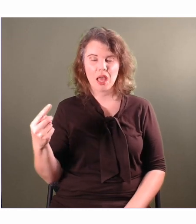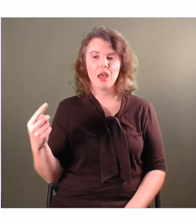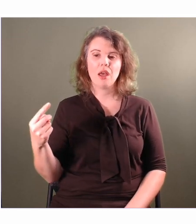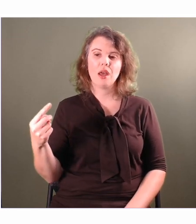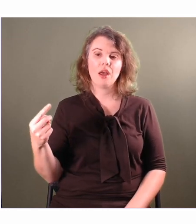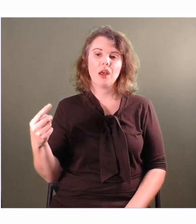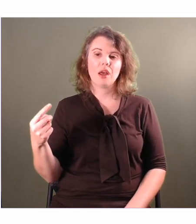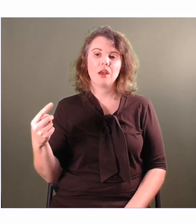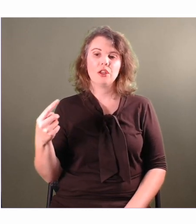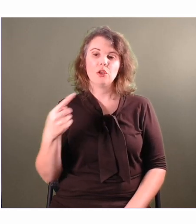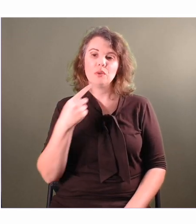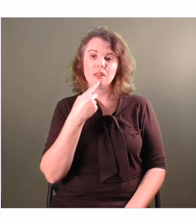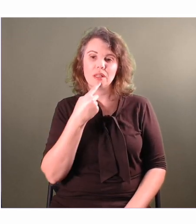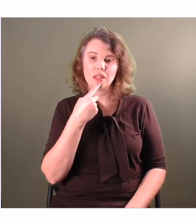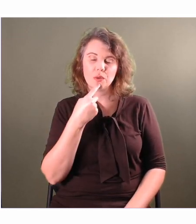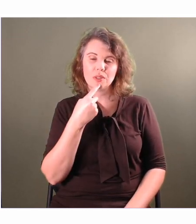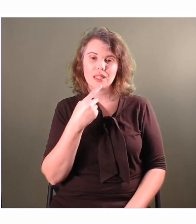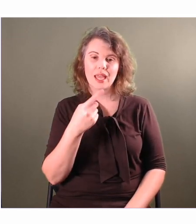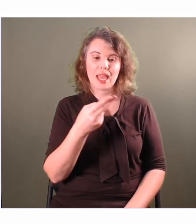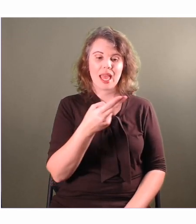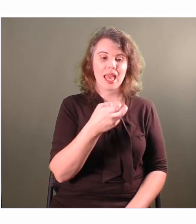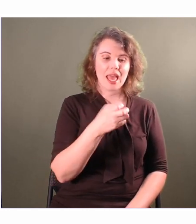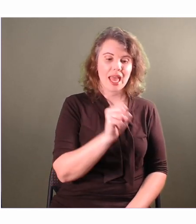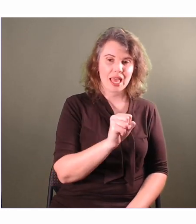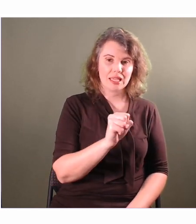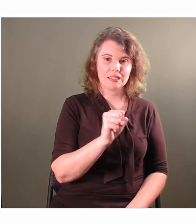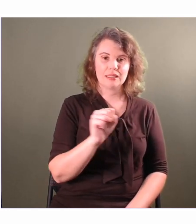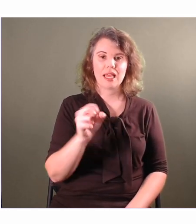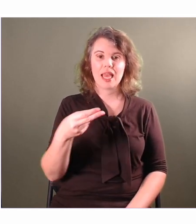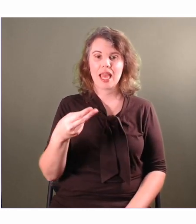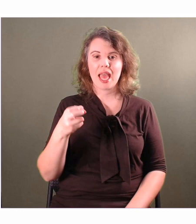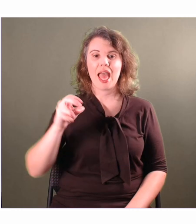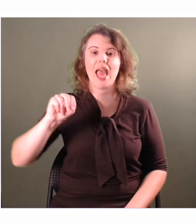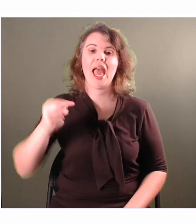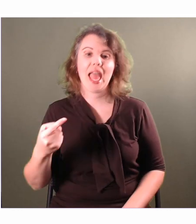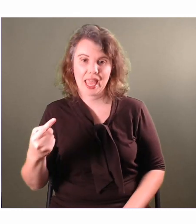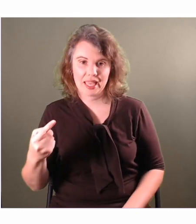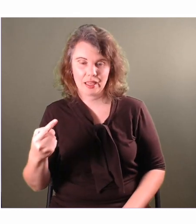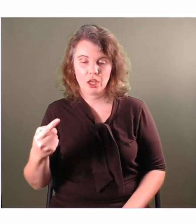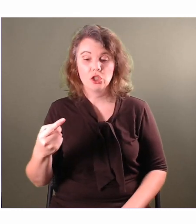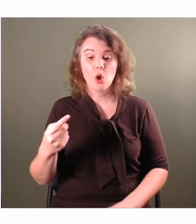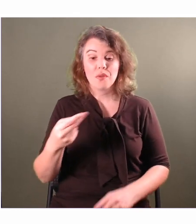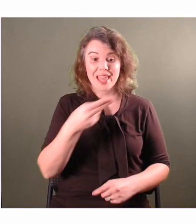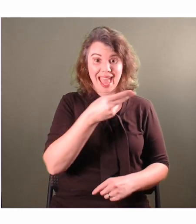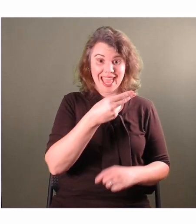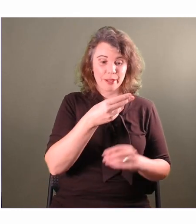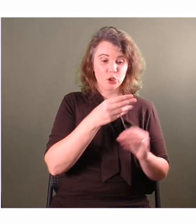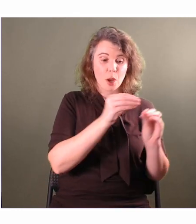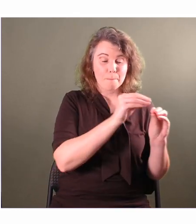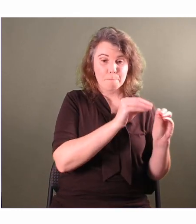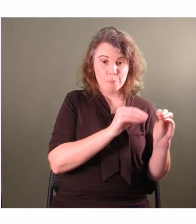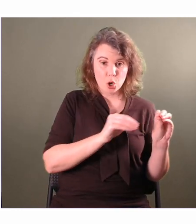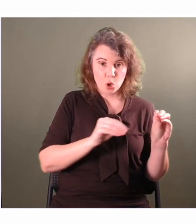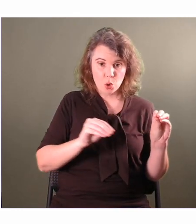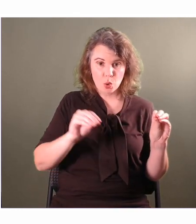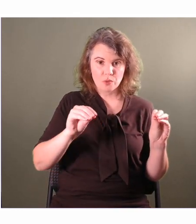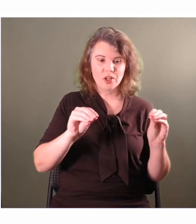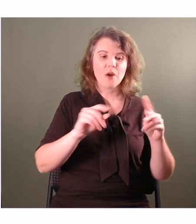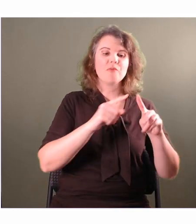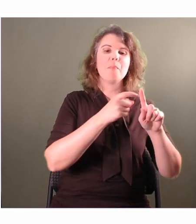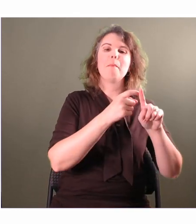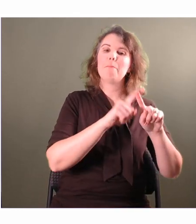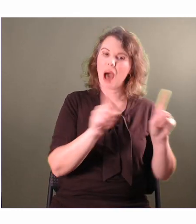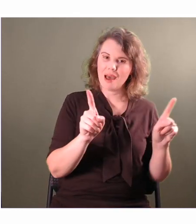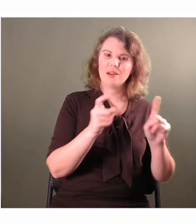you would say hes hang. And so the H is moved from an onset position